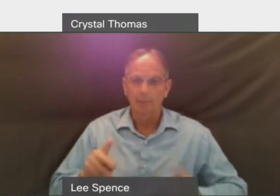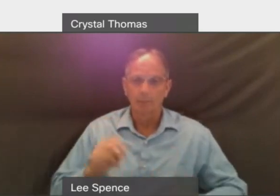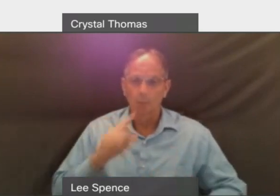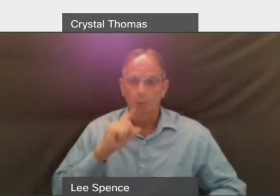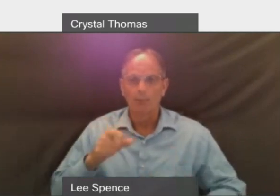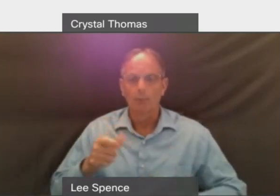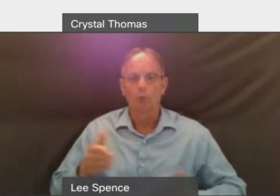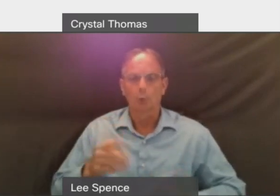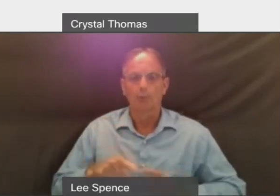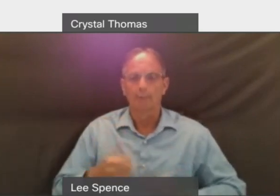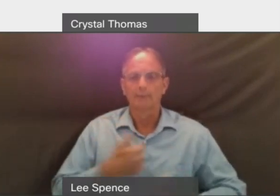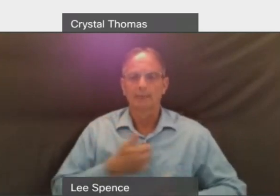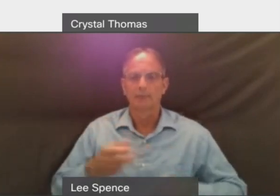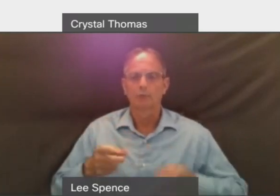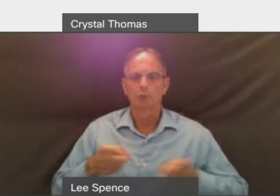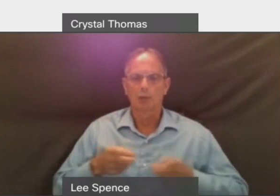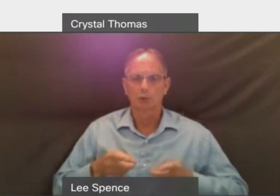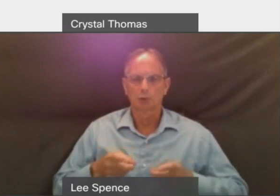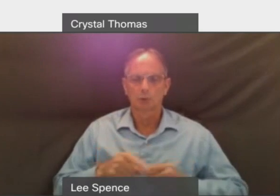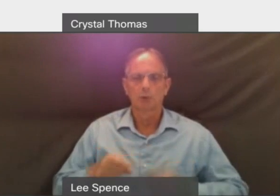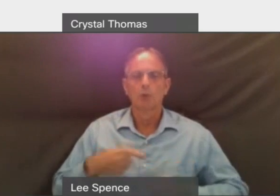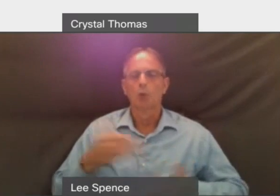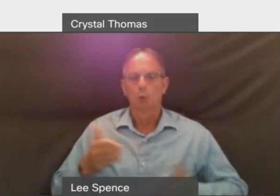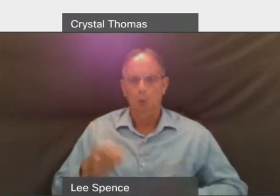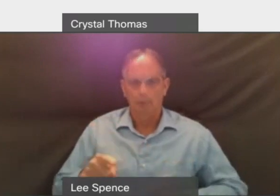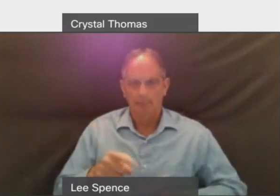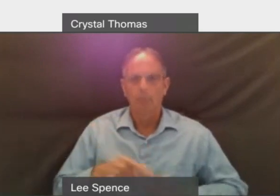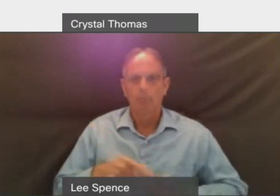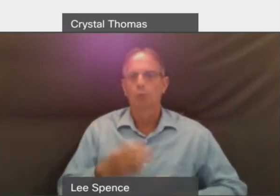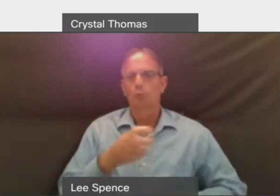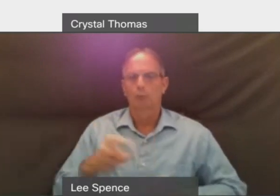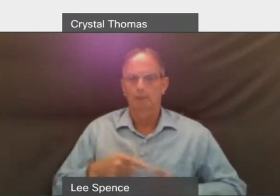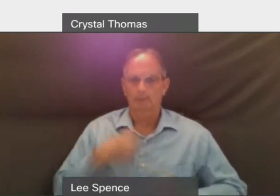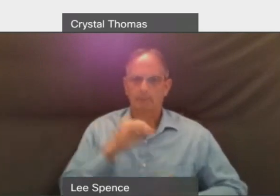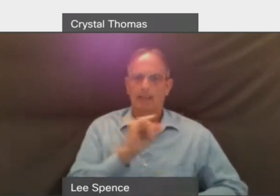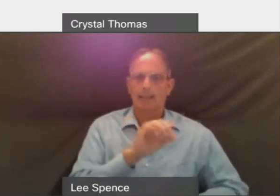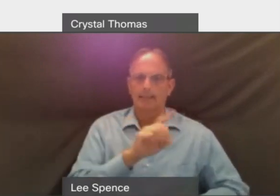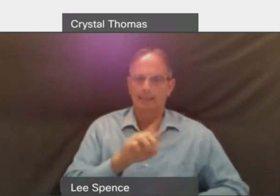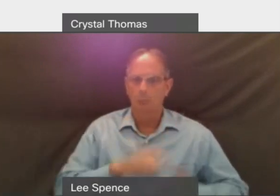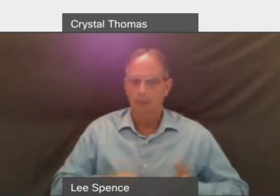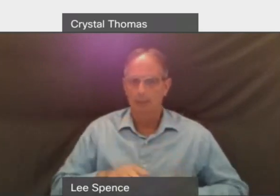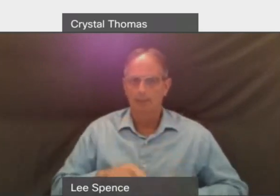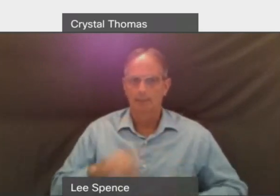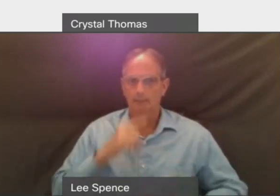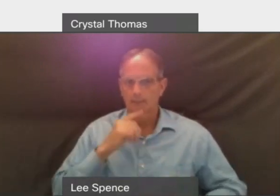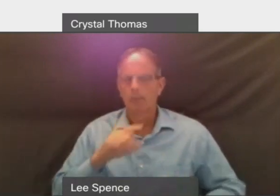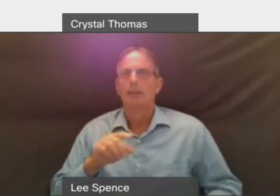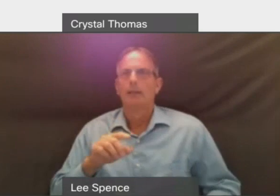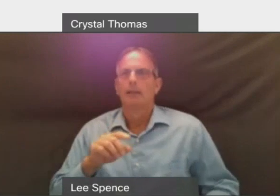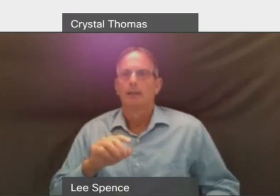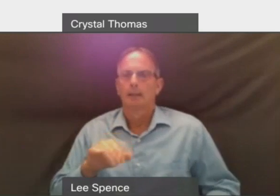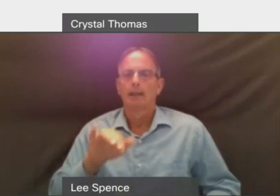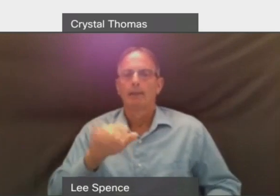because they would be allowed, if they so chose, to transition from the IDD waiver over to the IFS waiver, because they